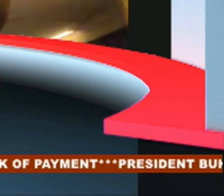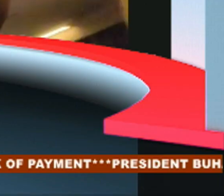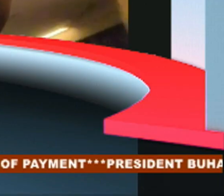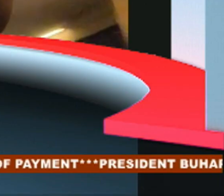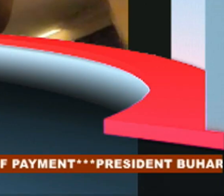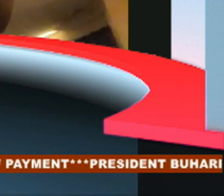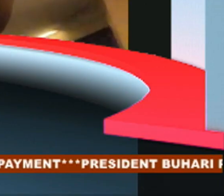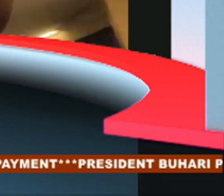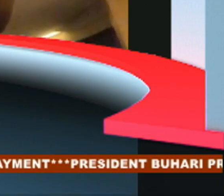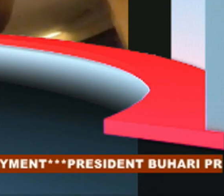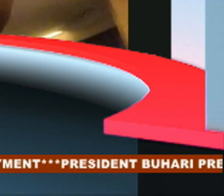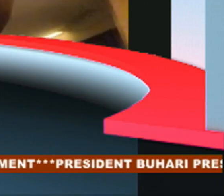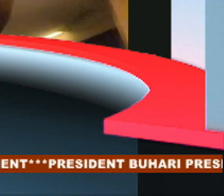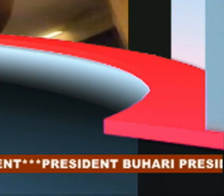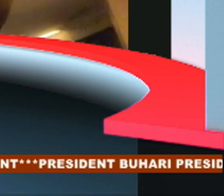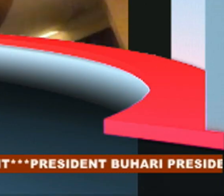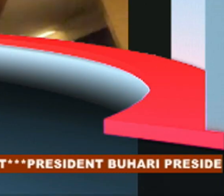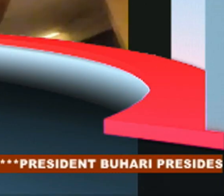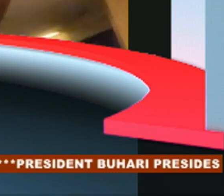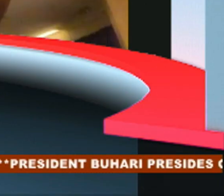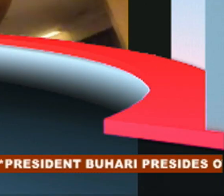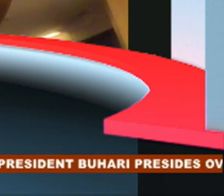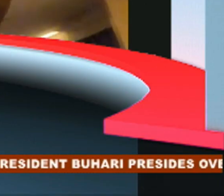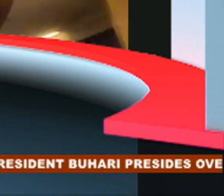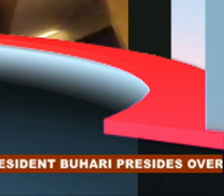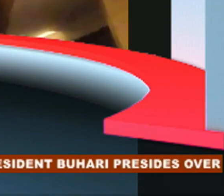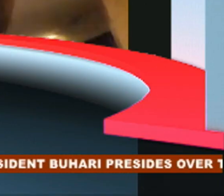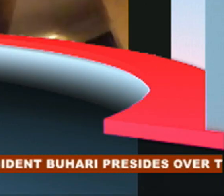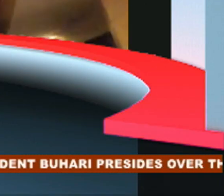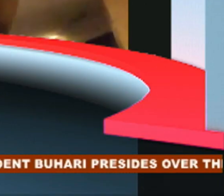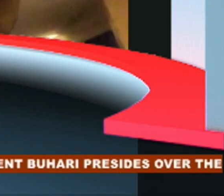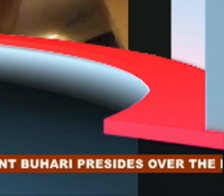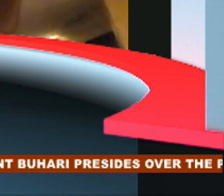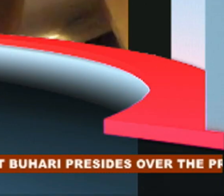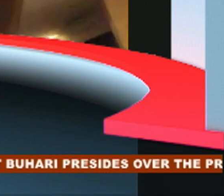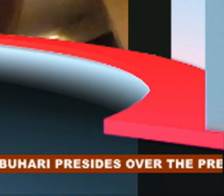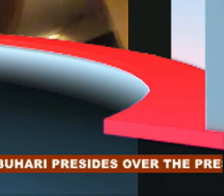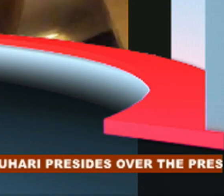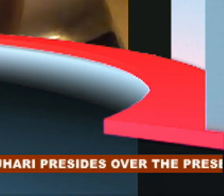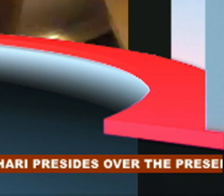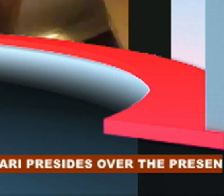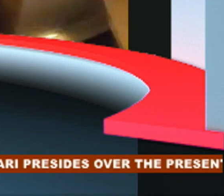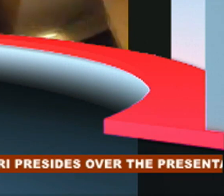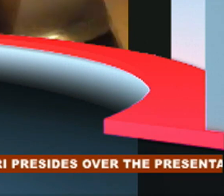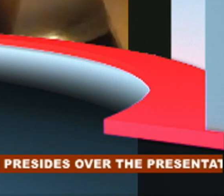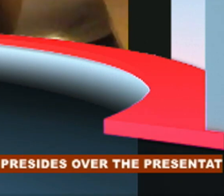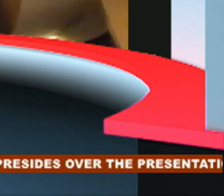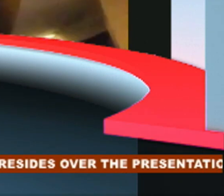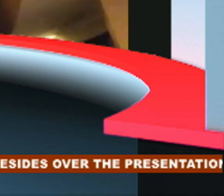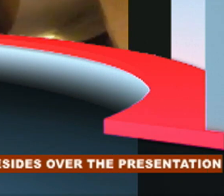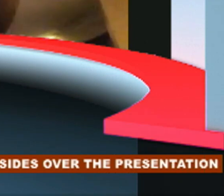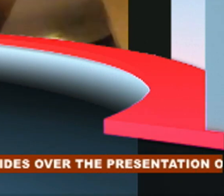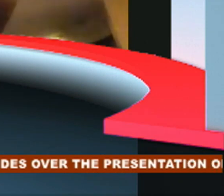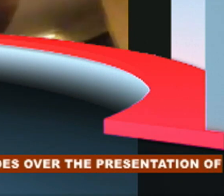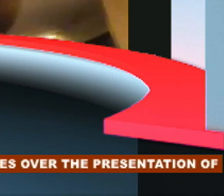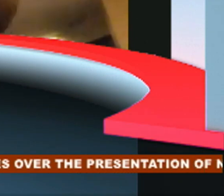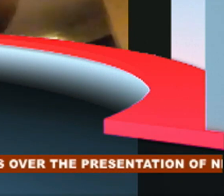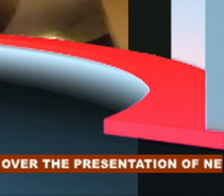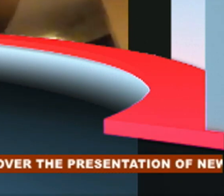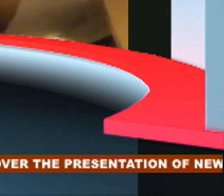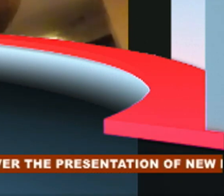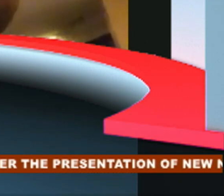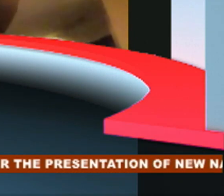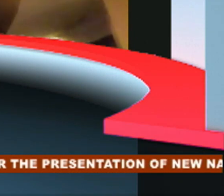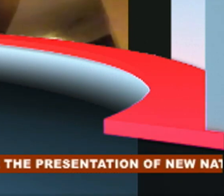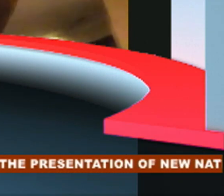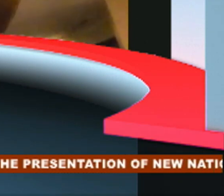come back are now settled with the promise that everybody will return home. Now, DG Nema. Everybody is coming back